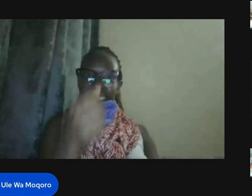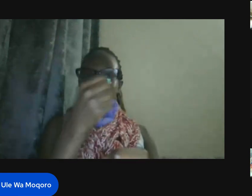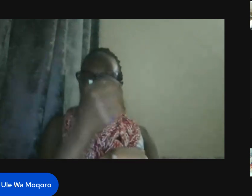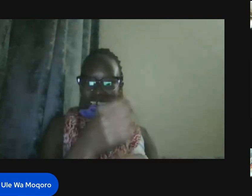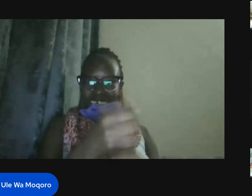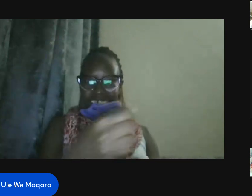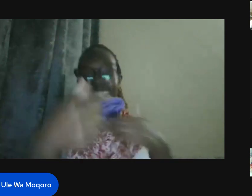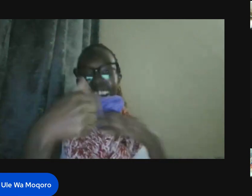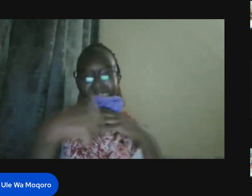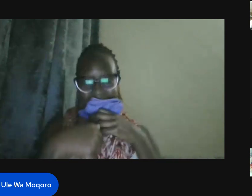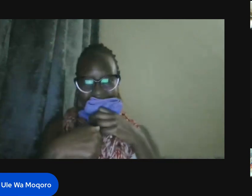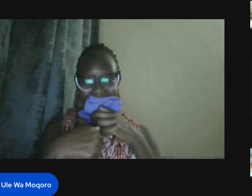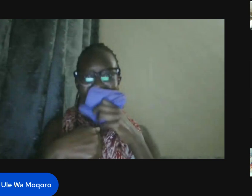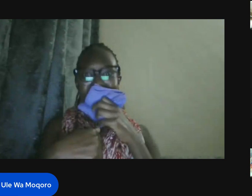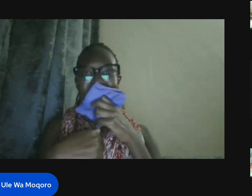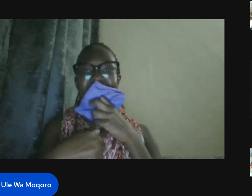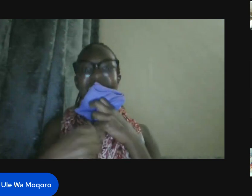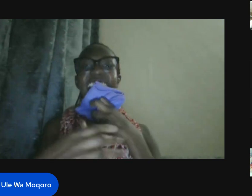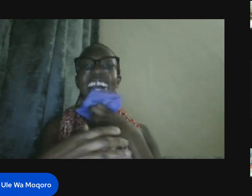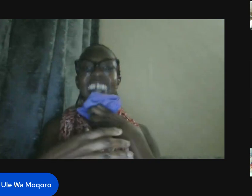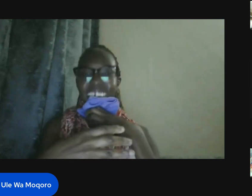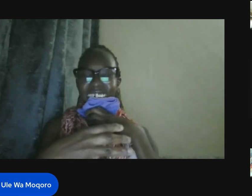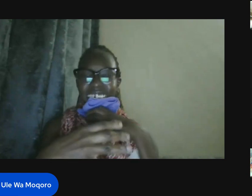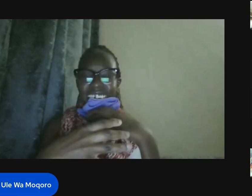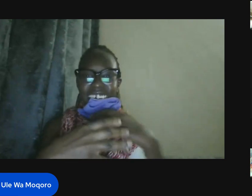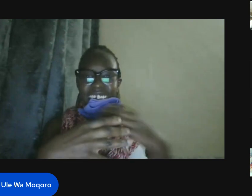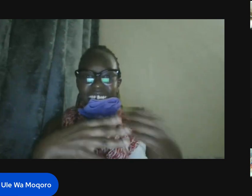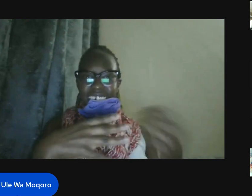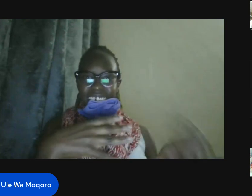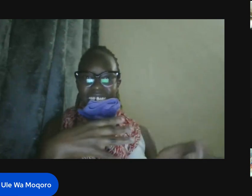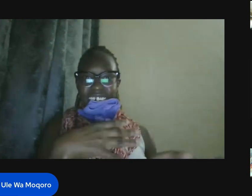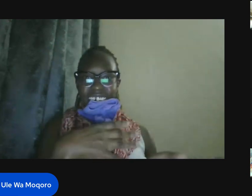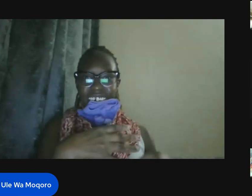um, some of these strategies have